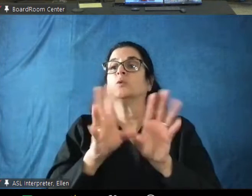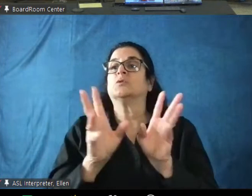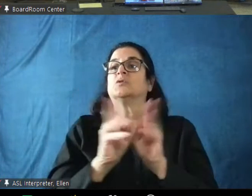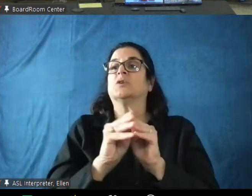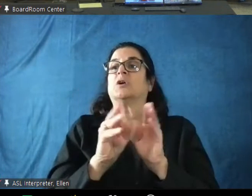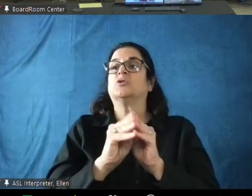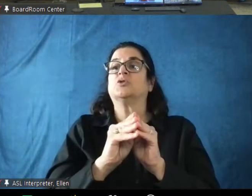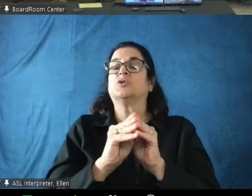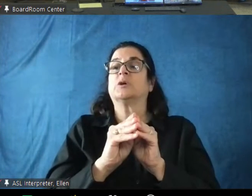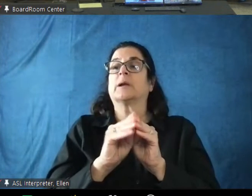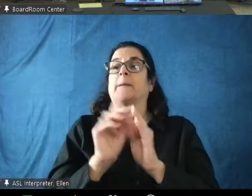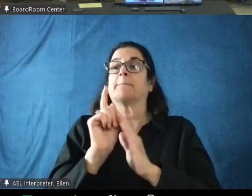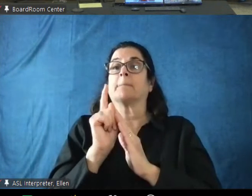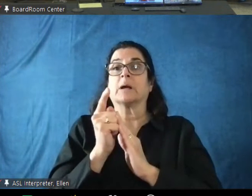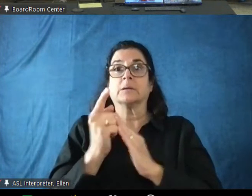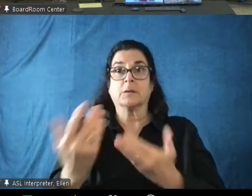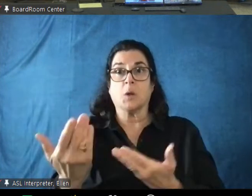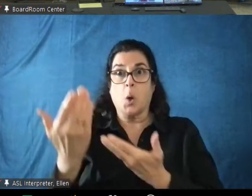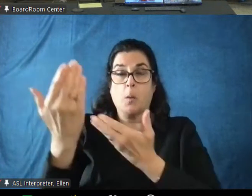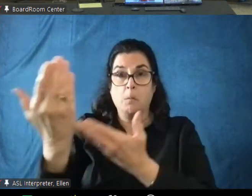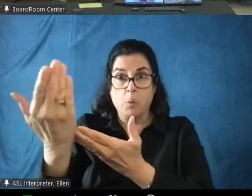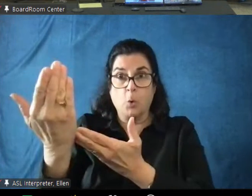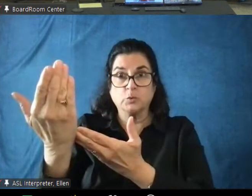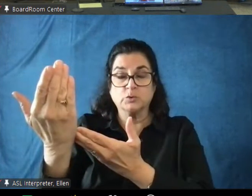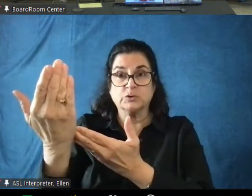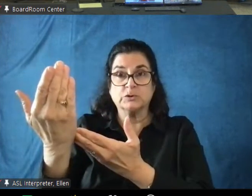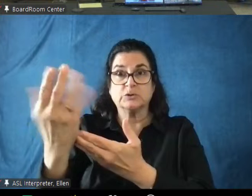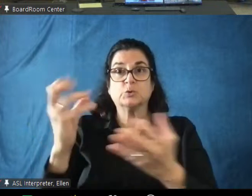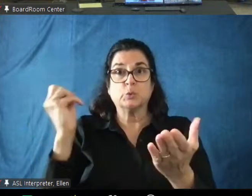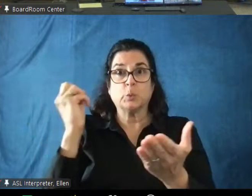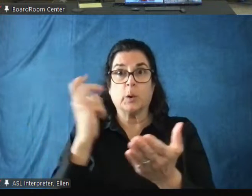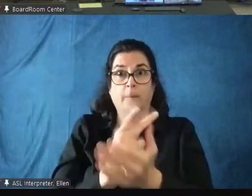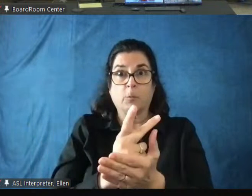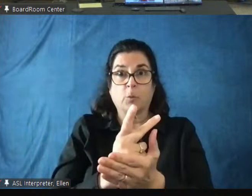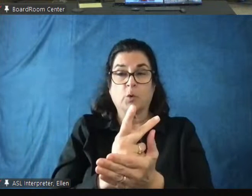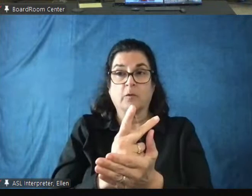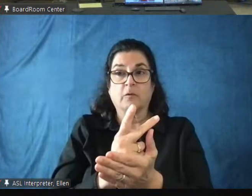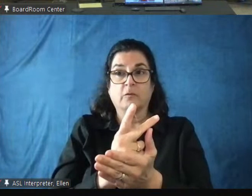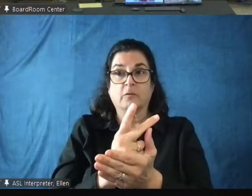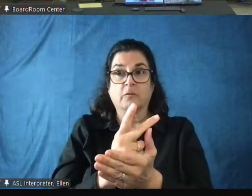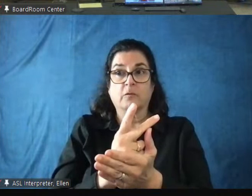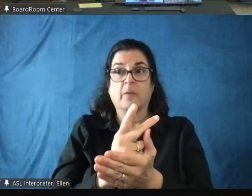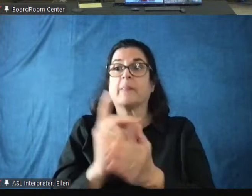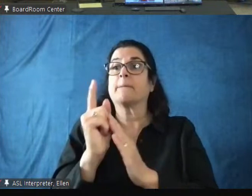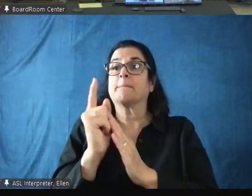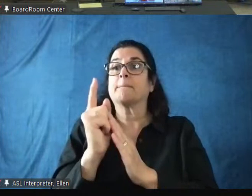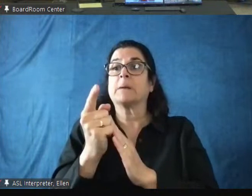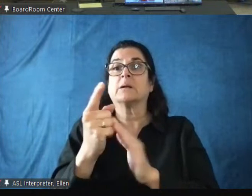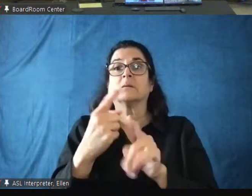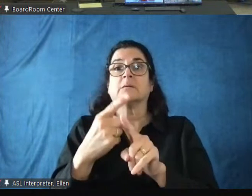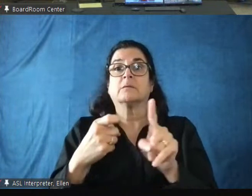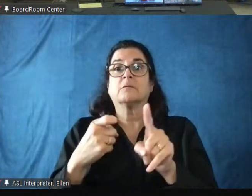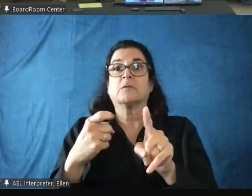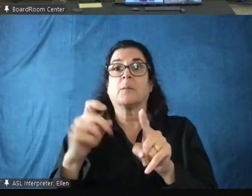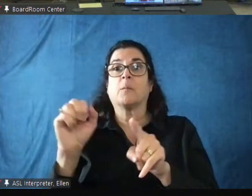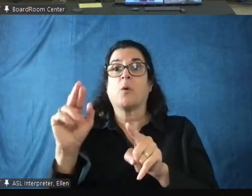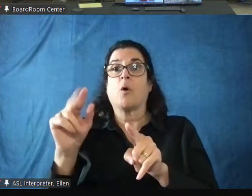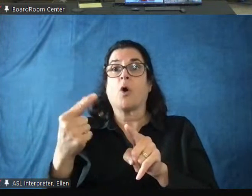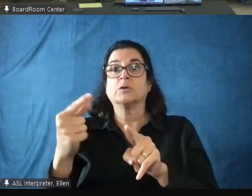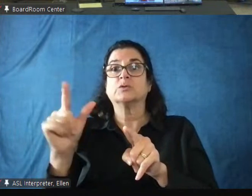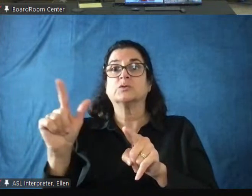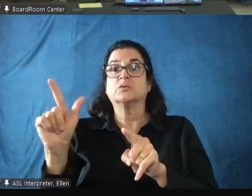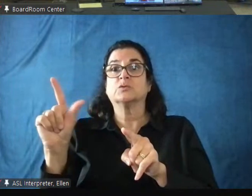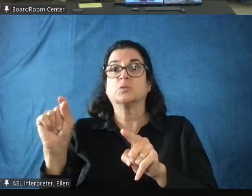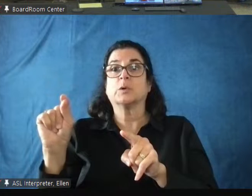May I please have a motion to approve the closed session minutes for August 14th, 2024? So moved. Second. It's been moved by